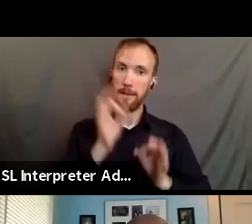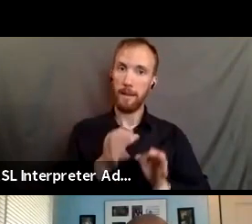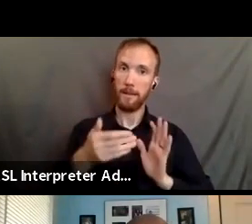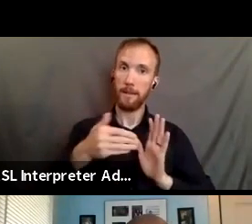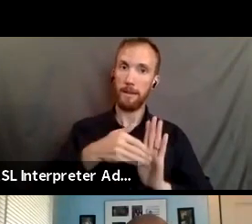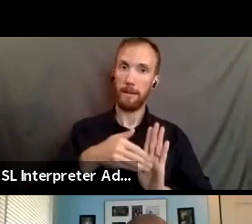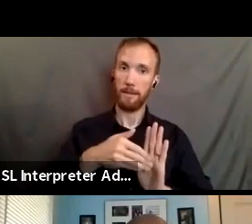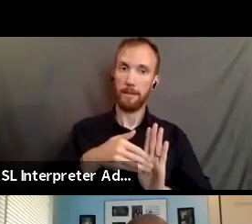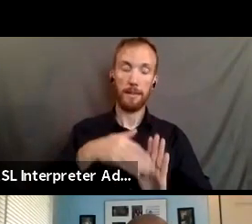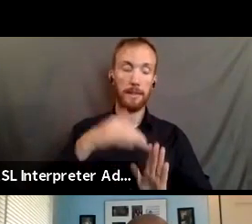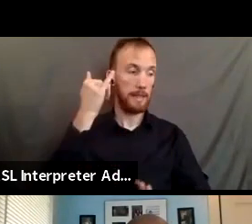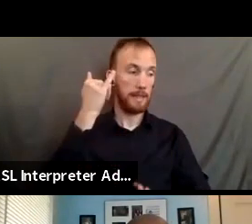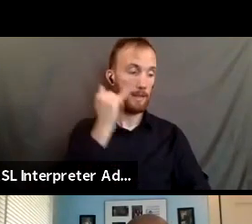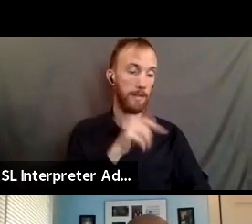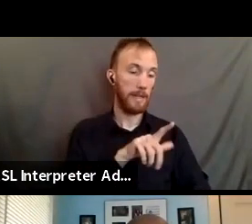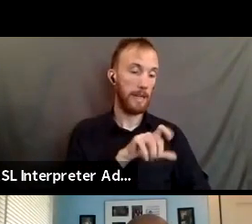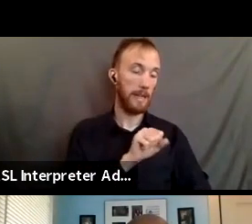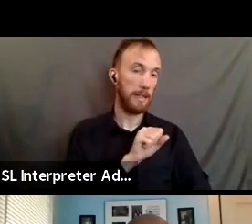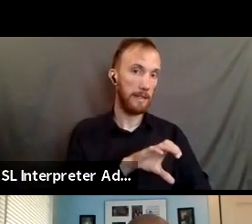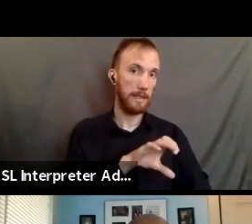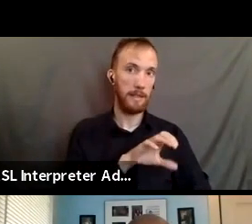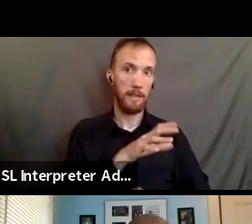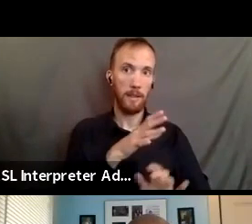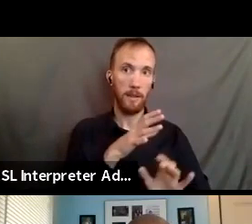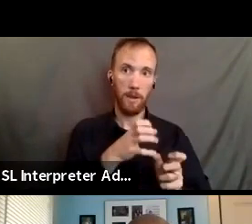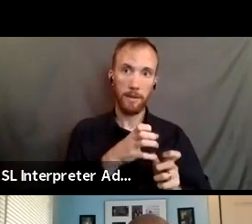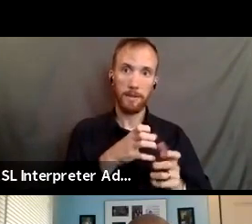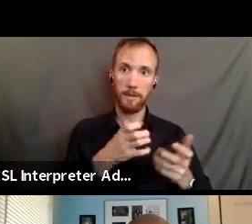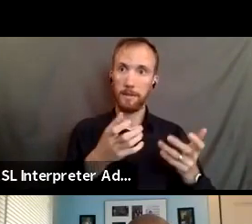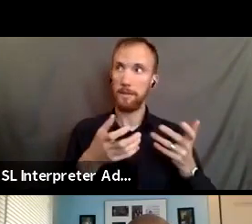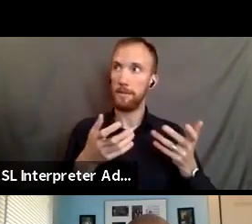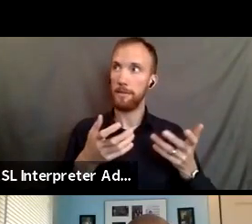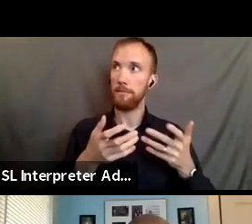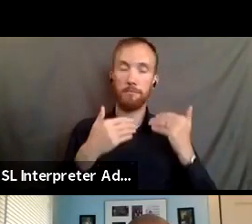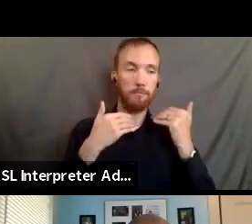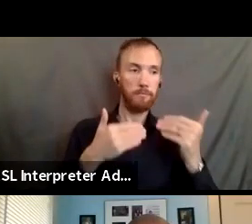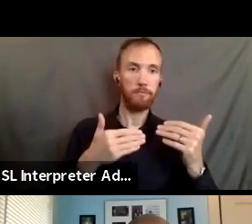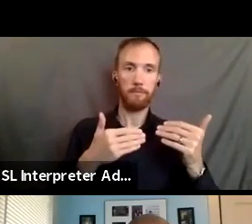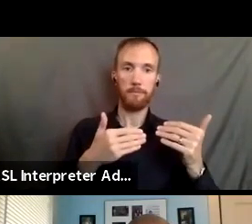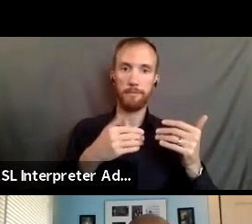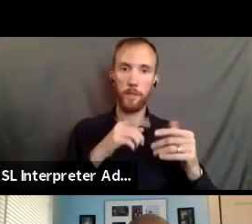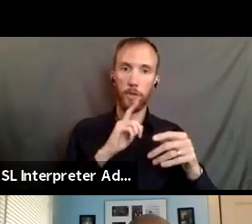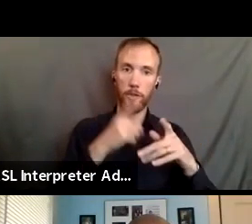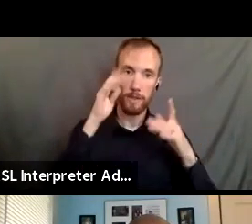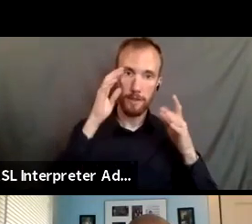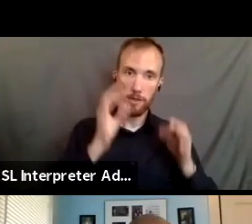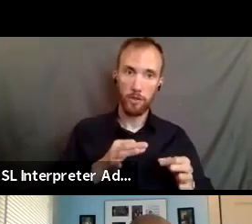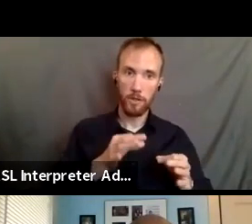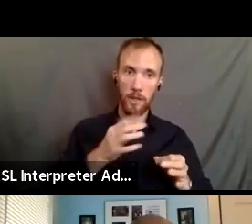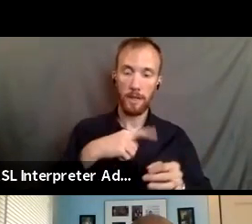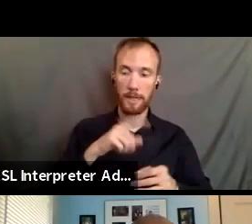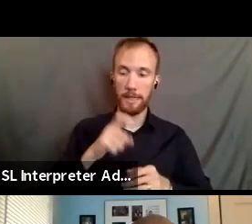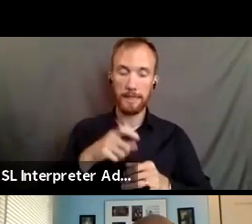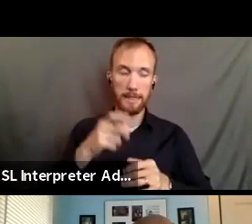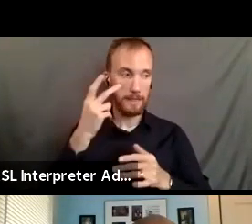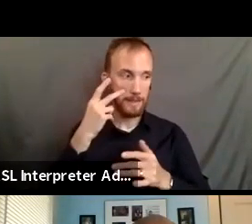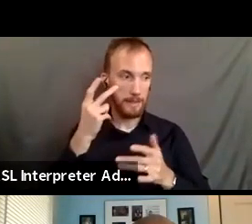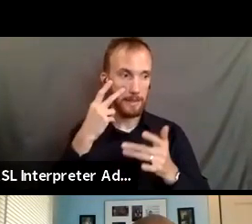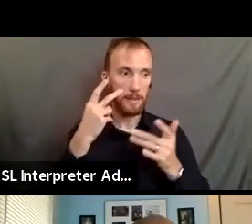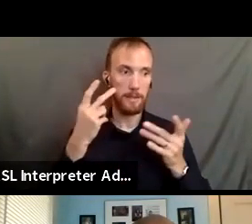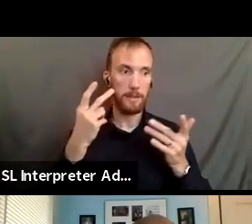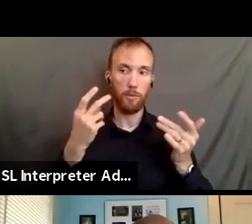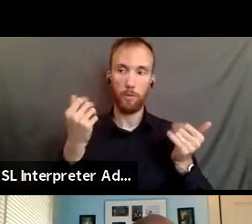decision they have to have both the understanding of what the status quo looks like to continue with the sro